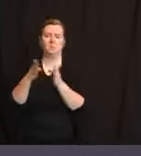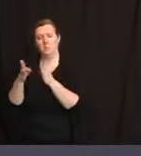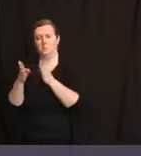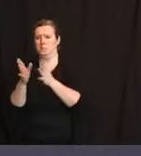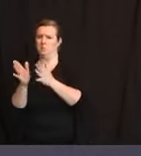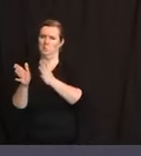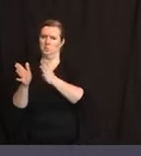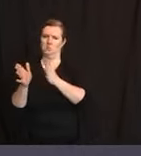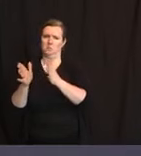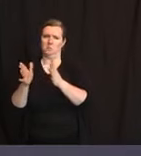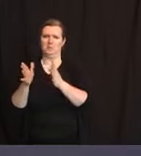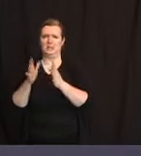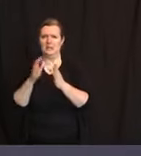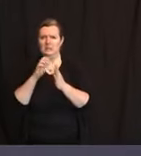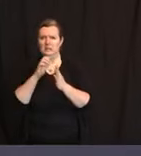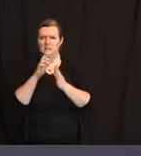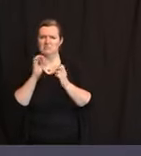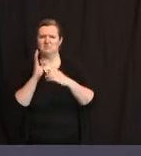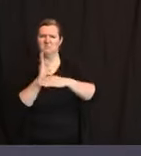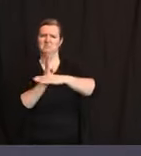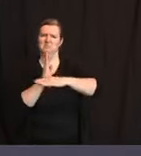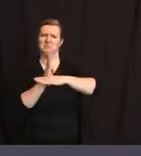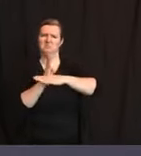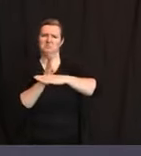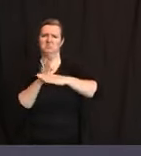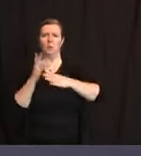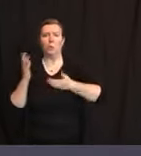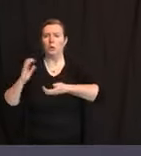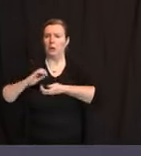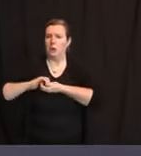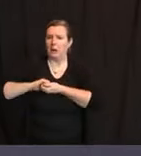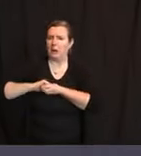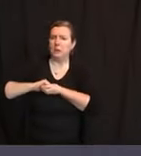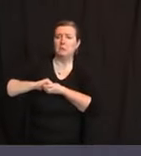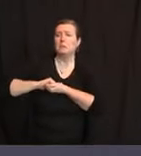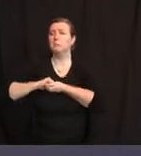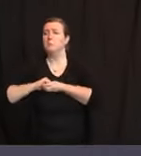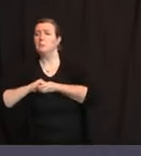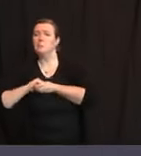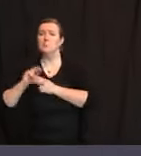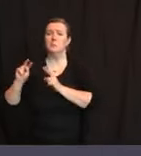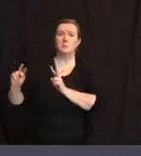we're all going to hold hands and do together, recognizing that we